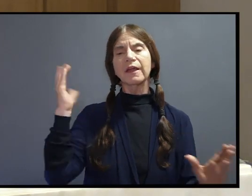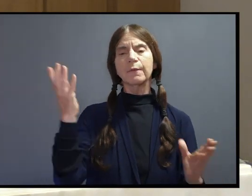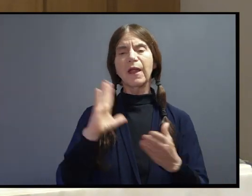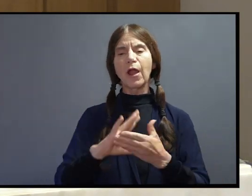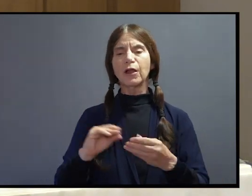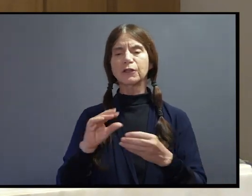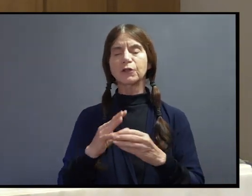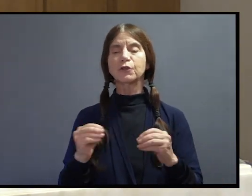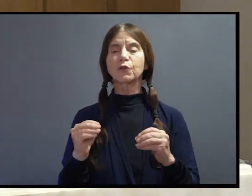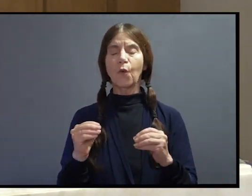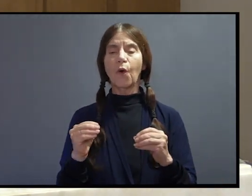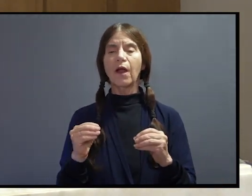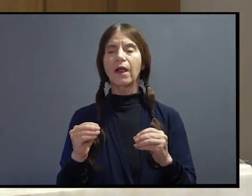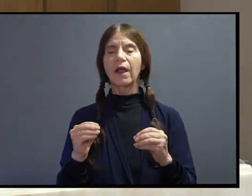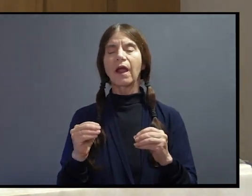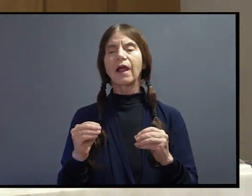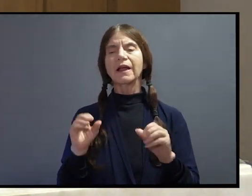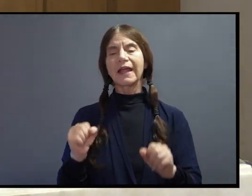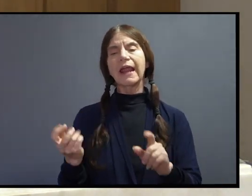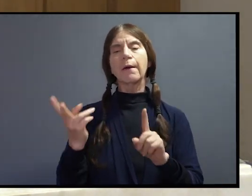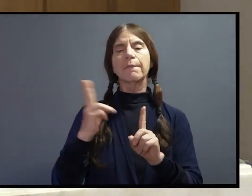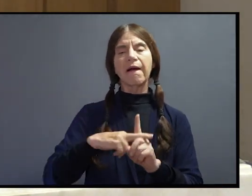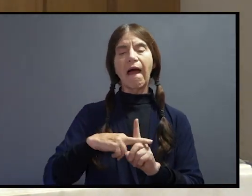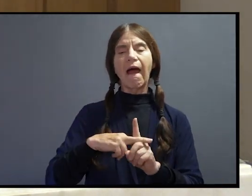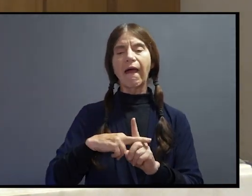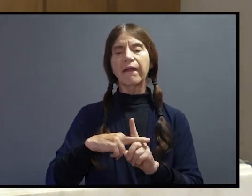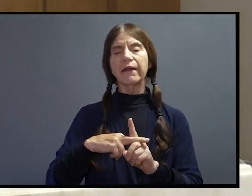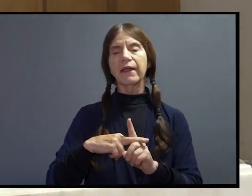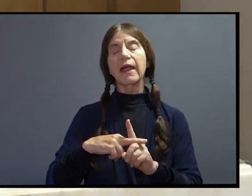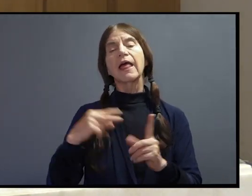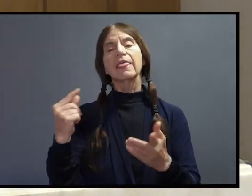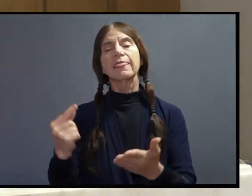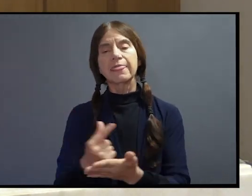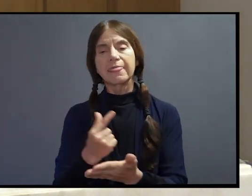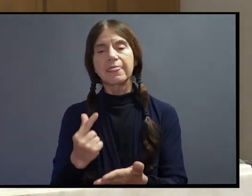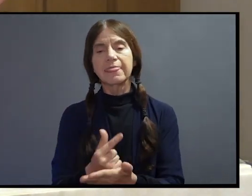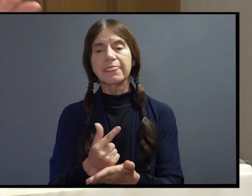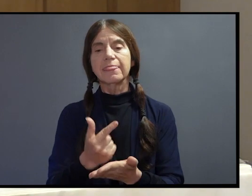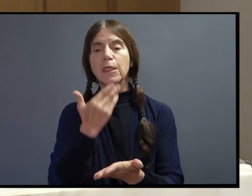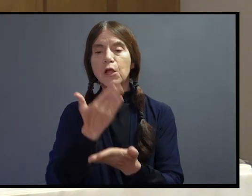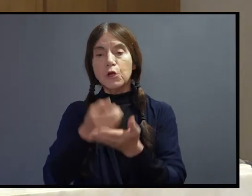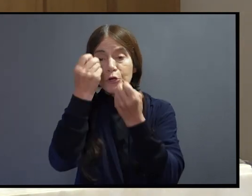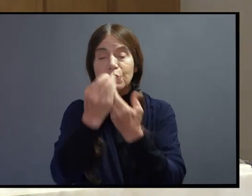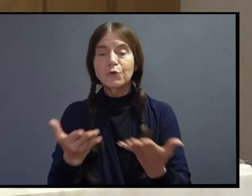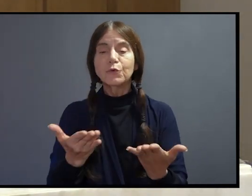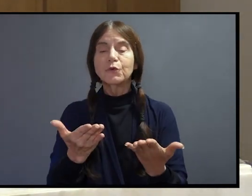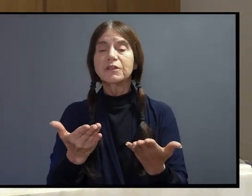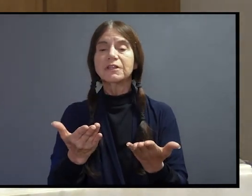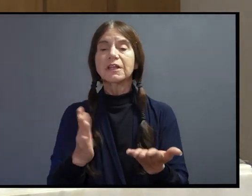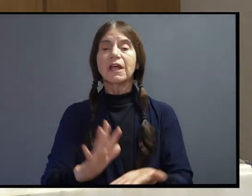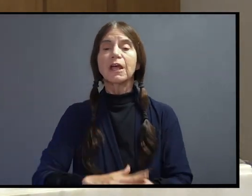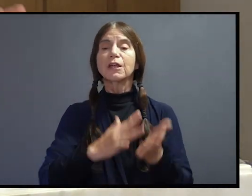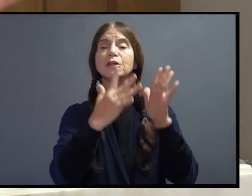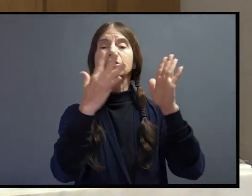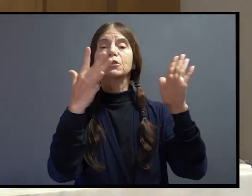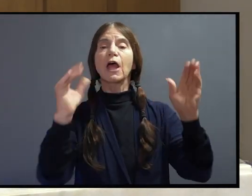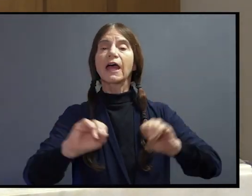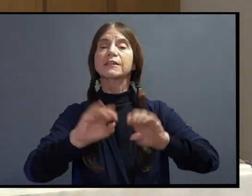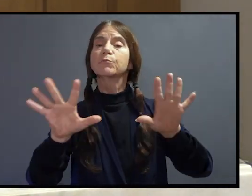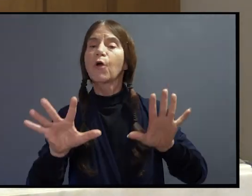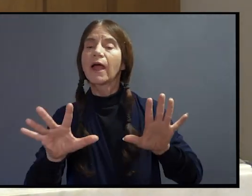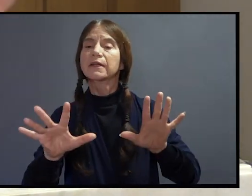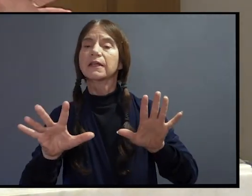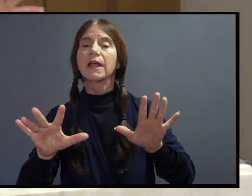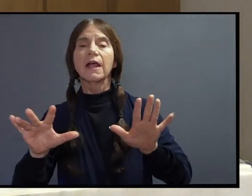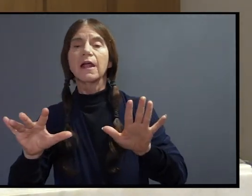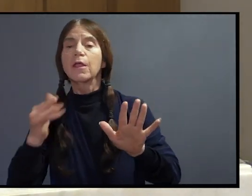that Jesus speaks to us. Now the gospel shines brightly. The gospel is